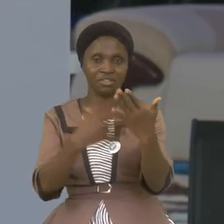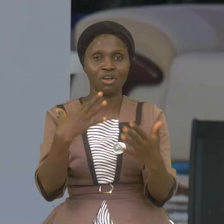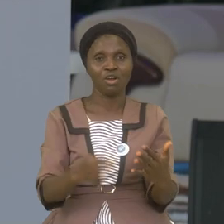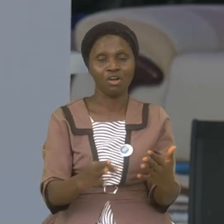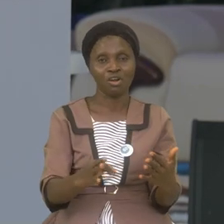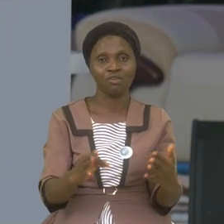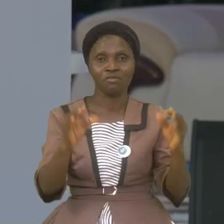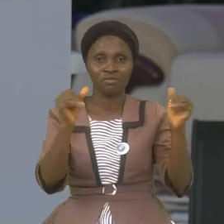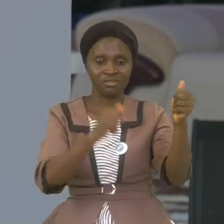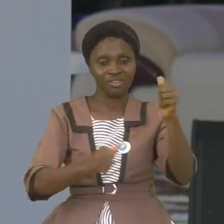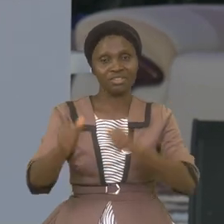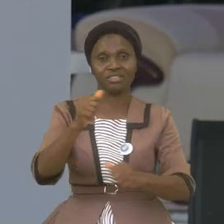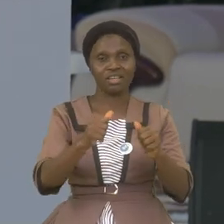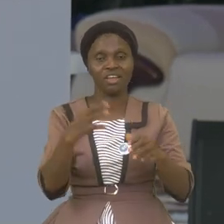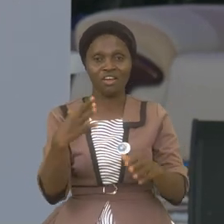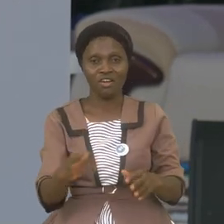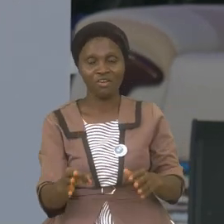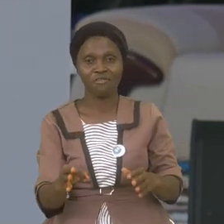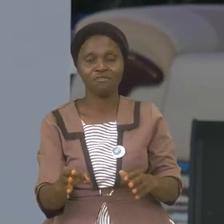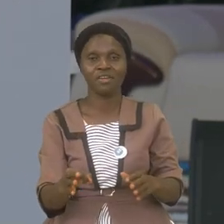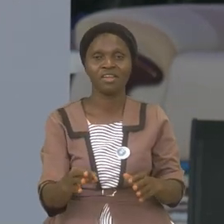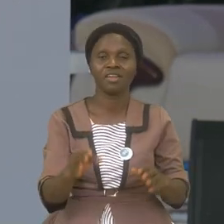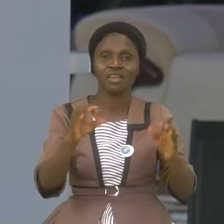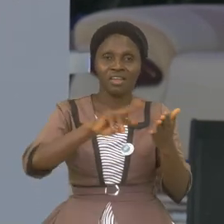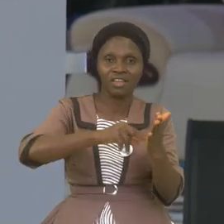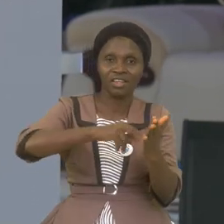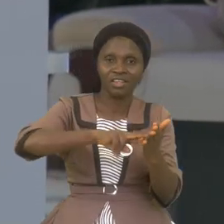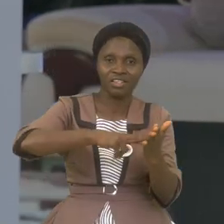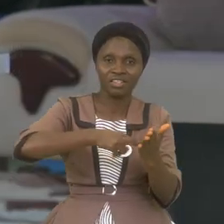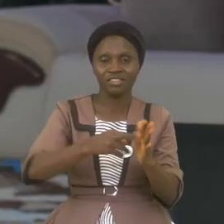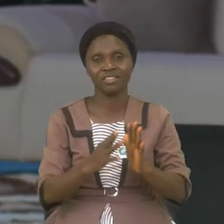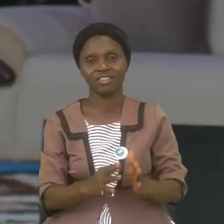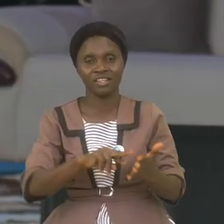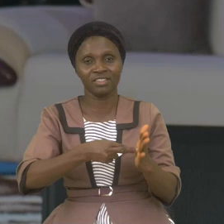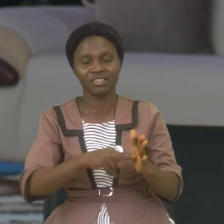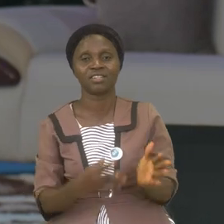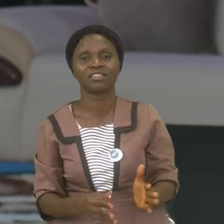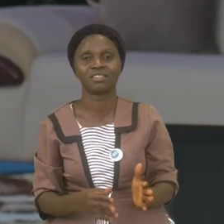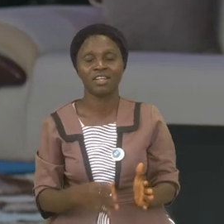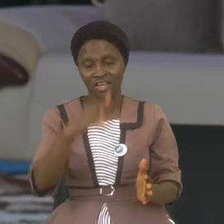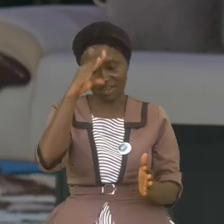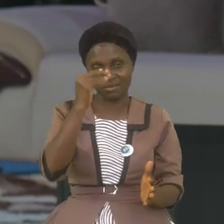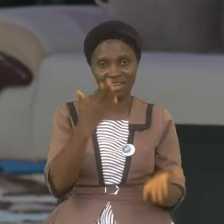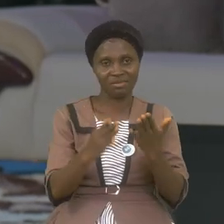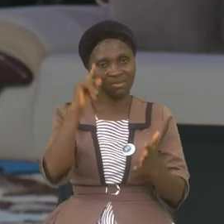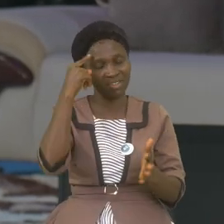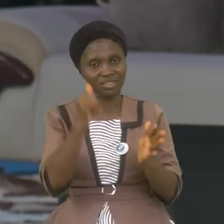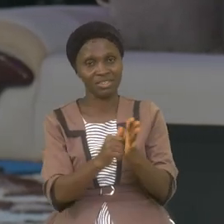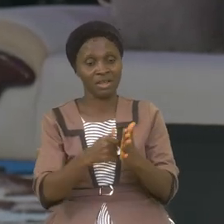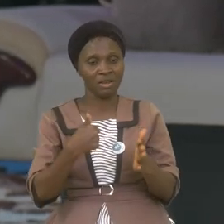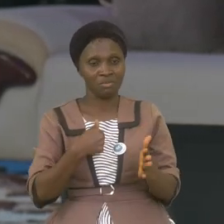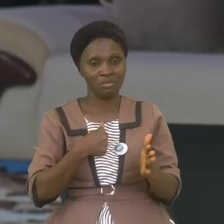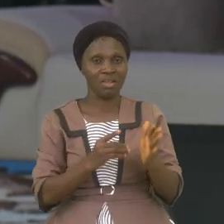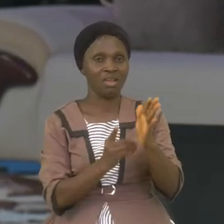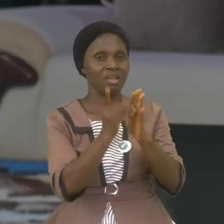the man would have been thinking, the way we were in this kingdom, our advancement in